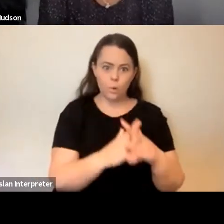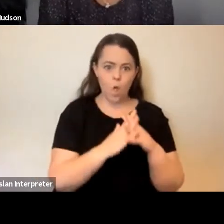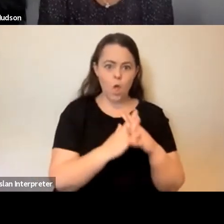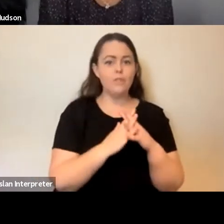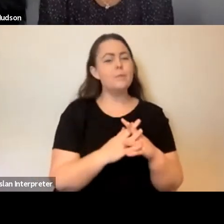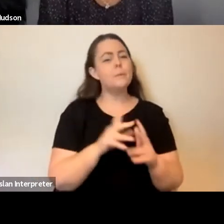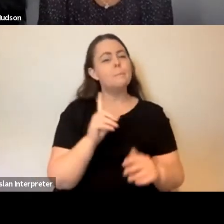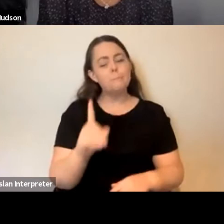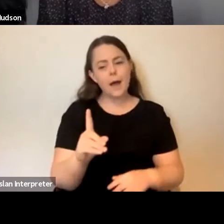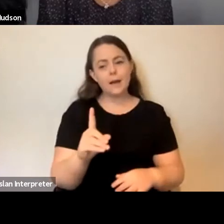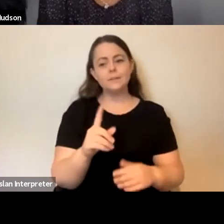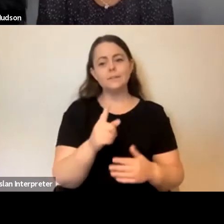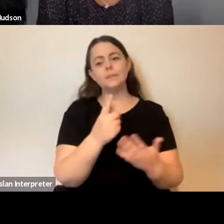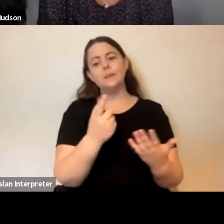of